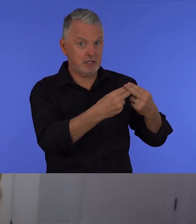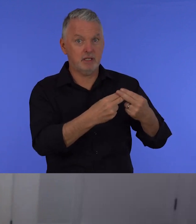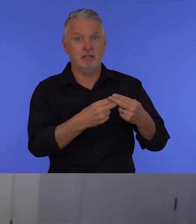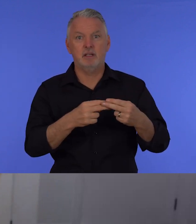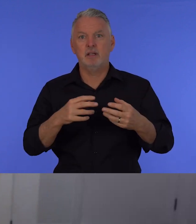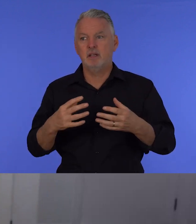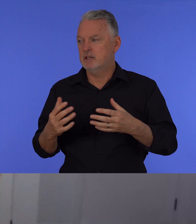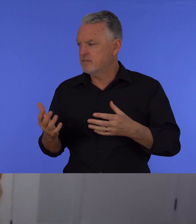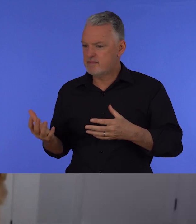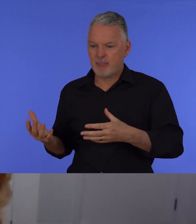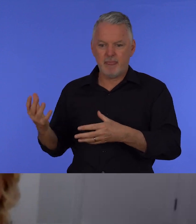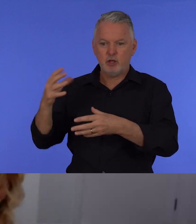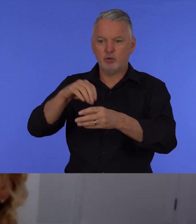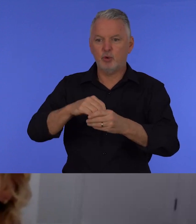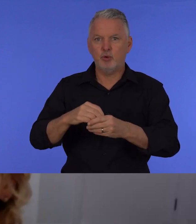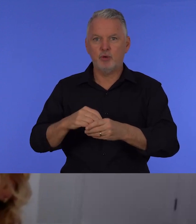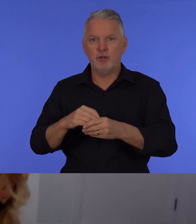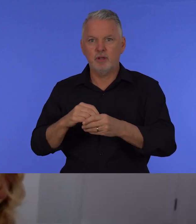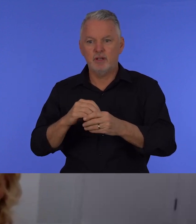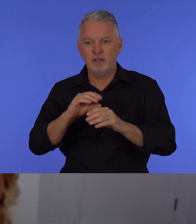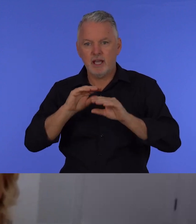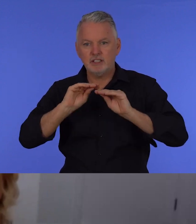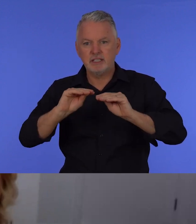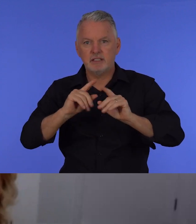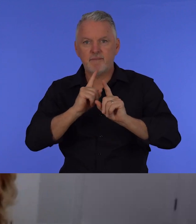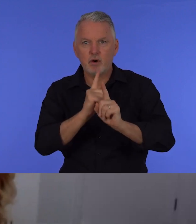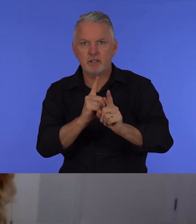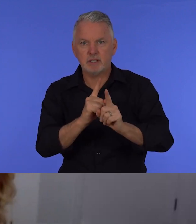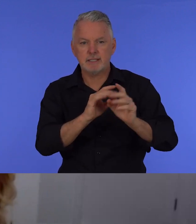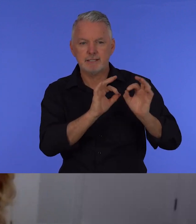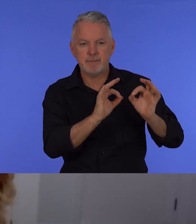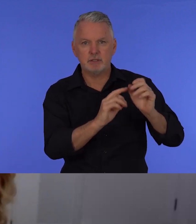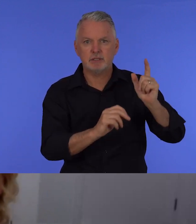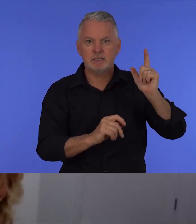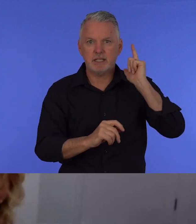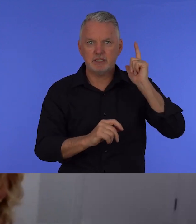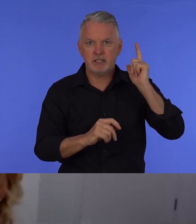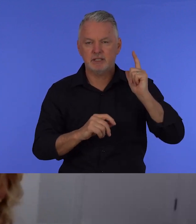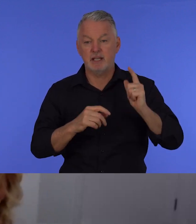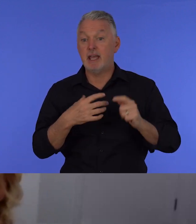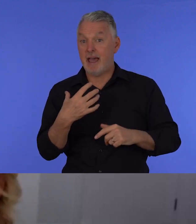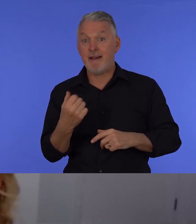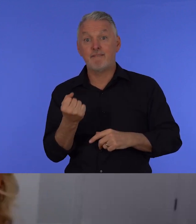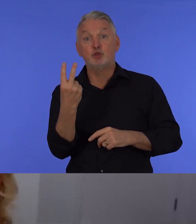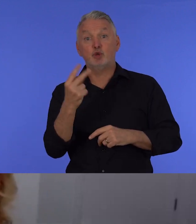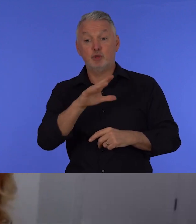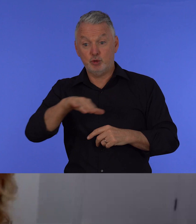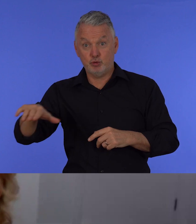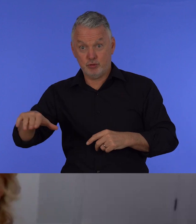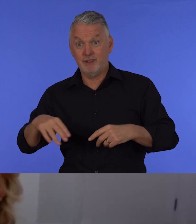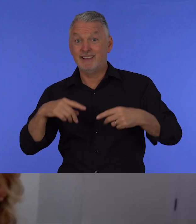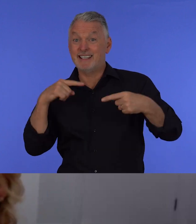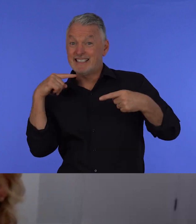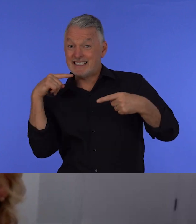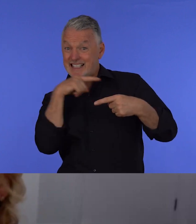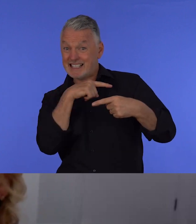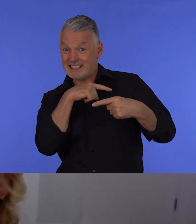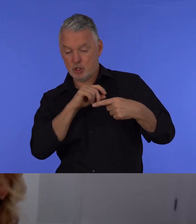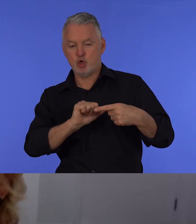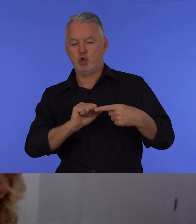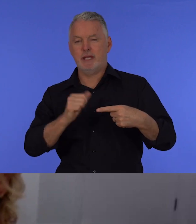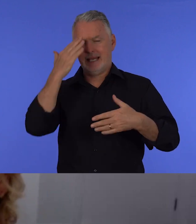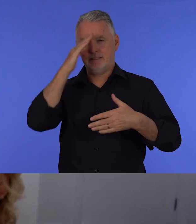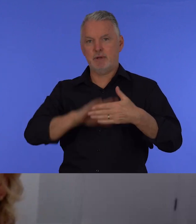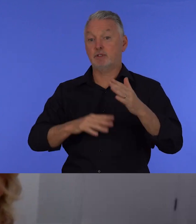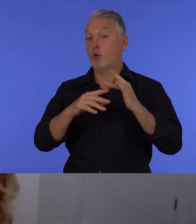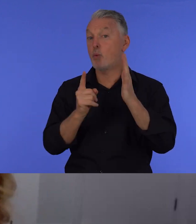recent roles have been supporting students and families, including as an education advisor and a specialist teacher. Ainsley